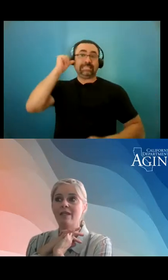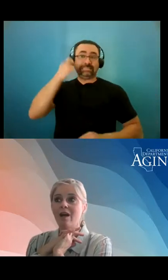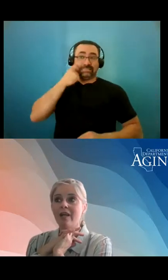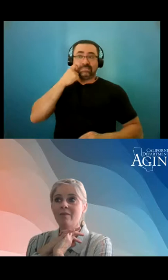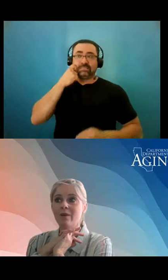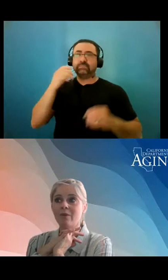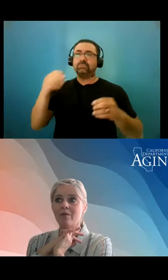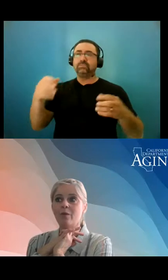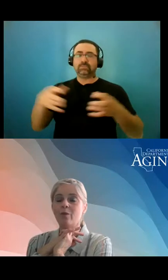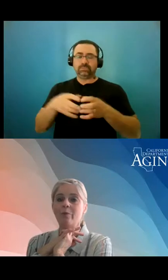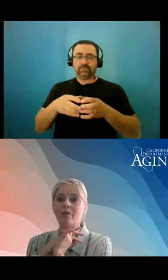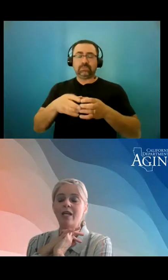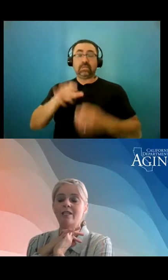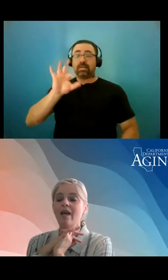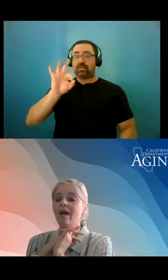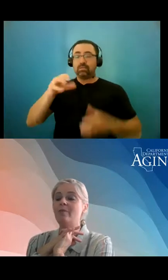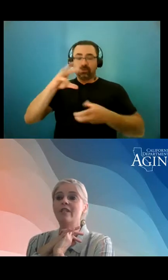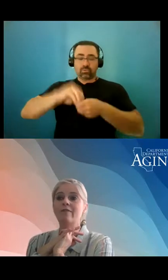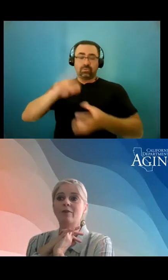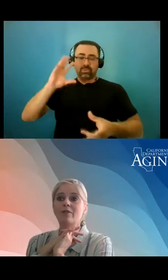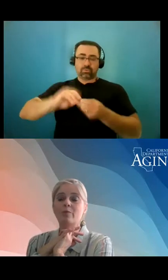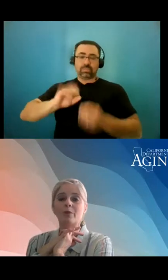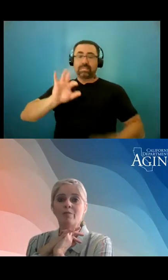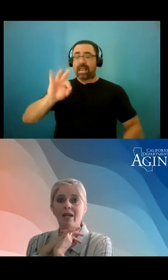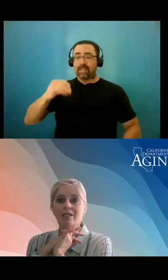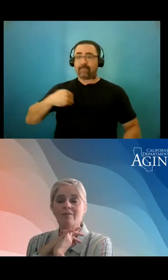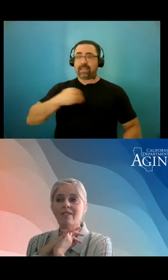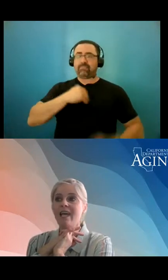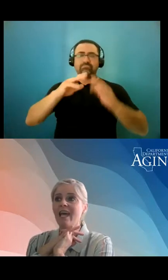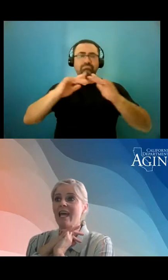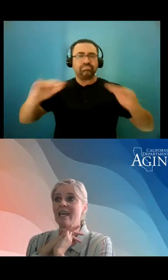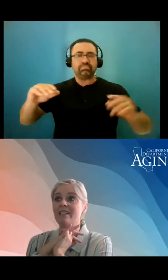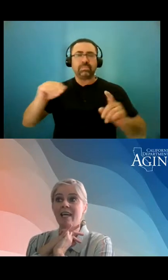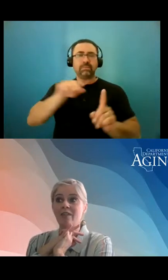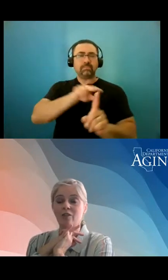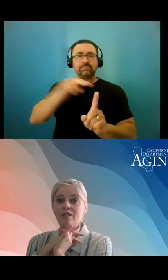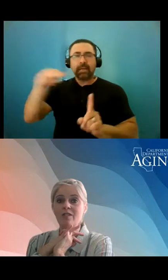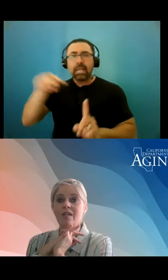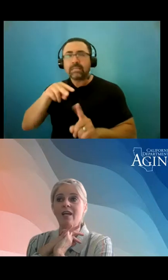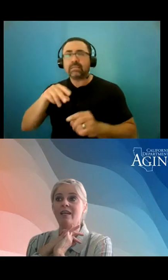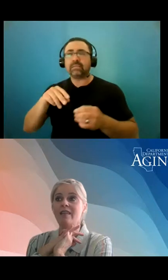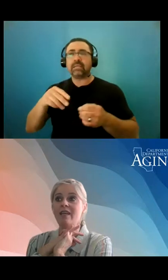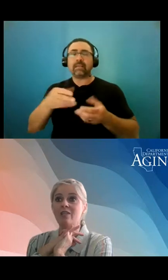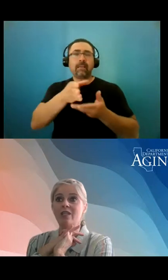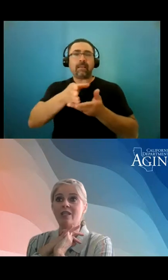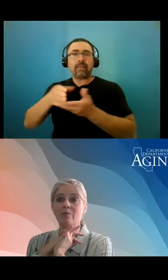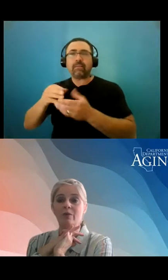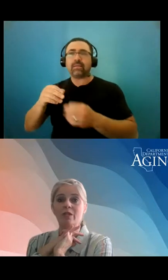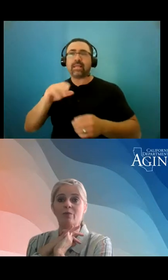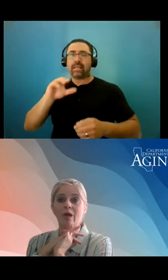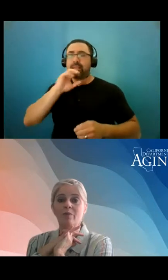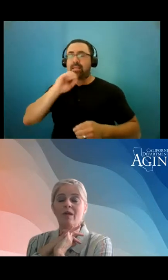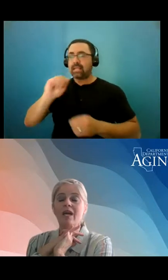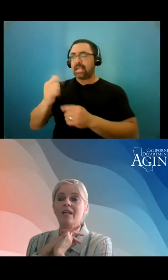of 9 members who represent diverse perspectives and sectors in the aging and